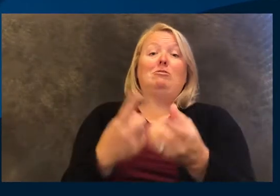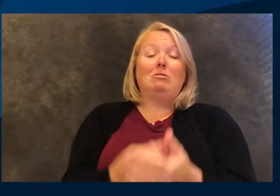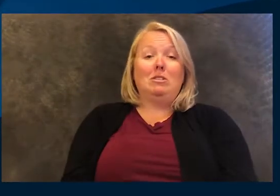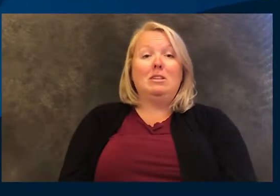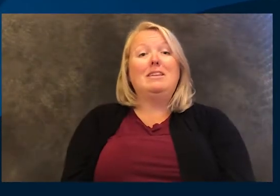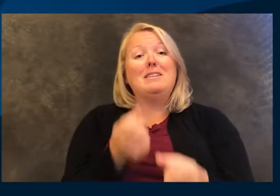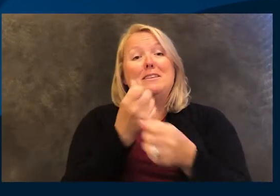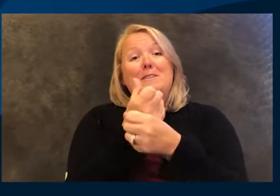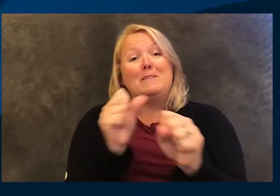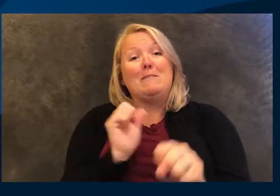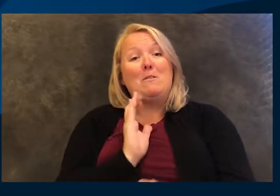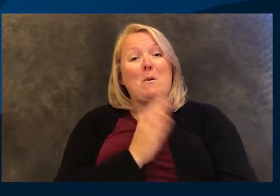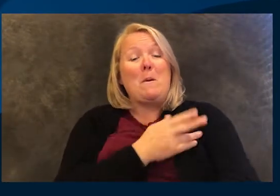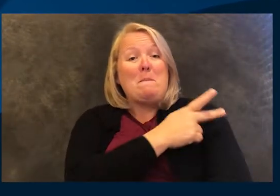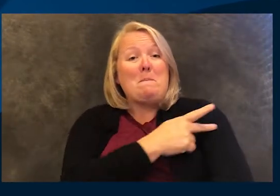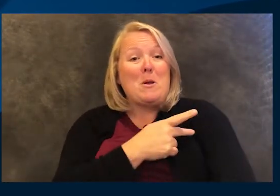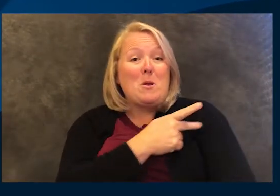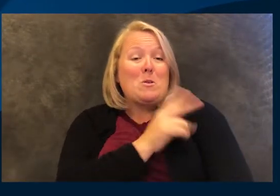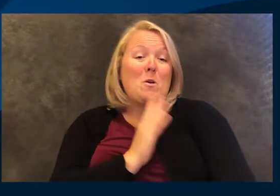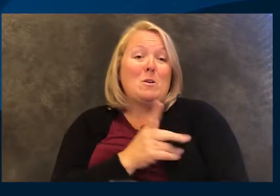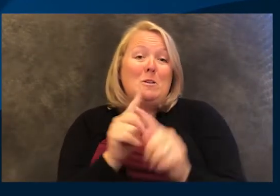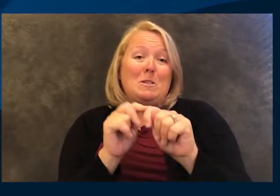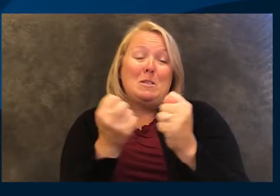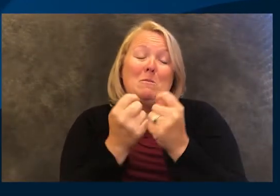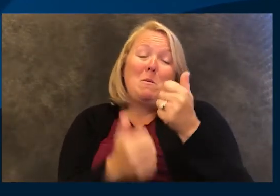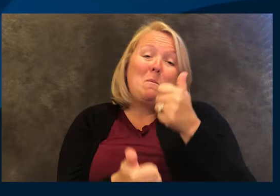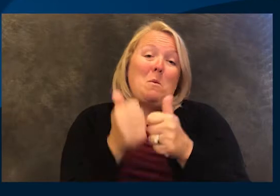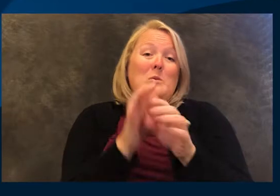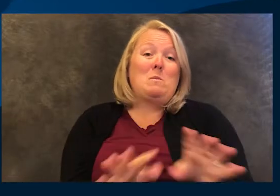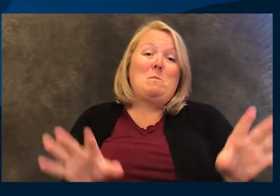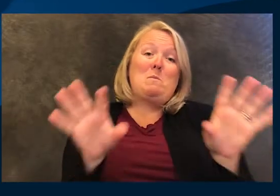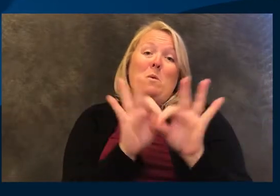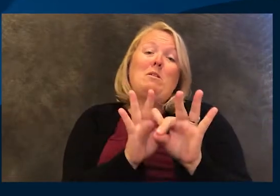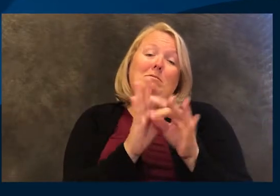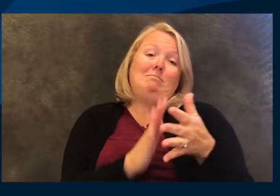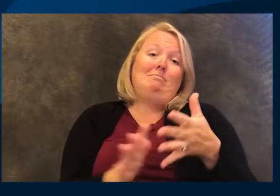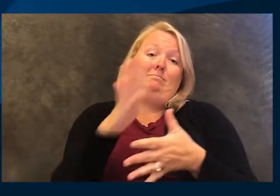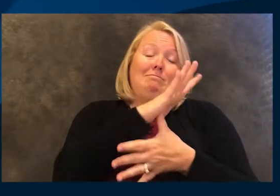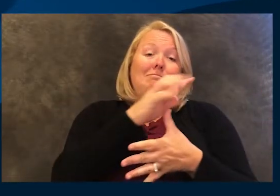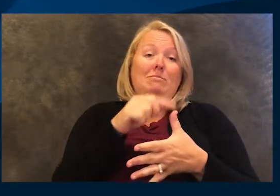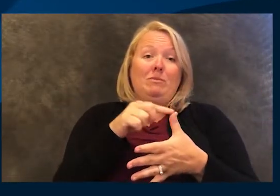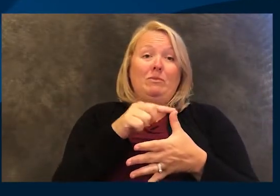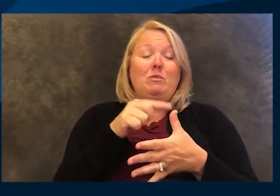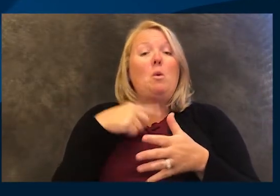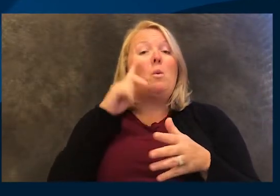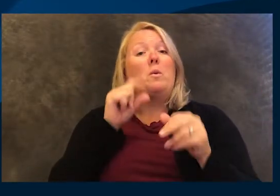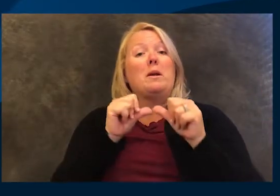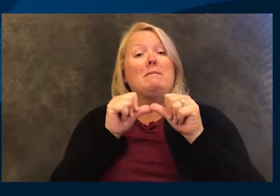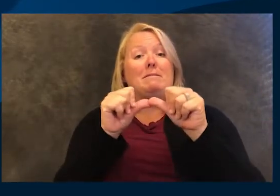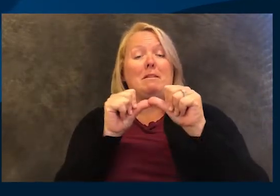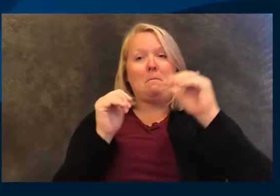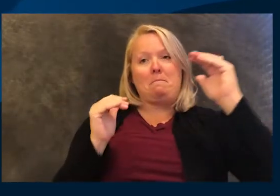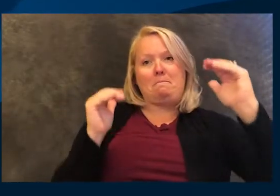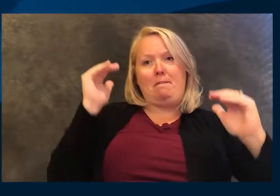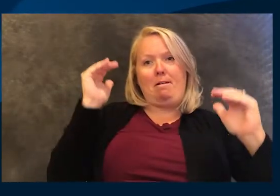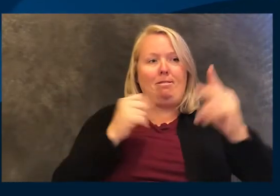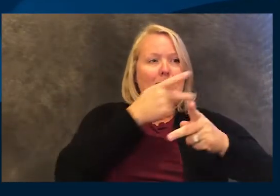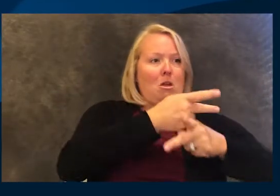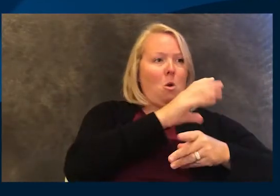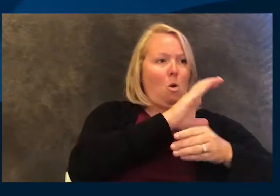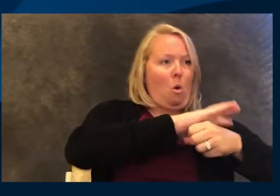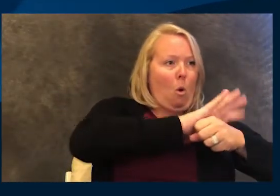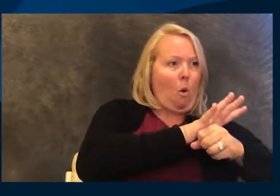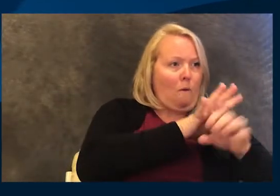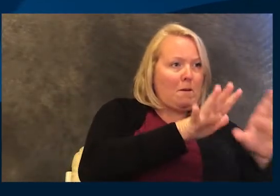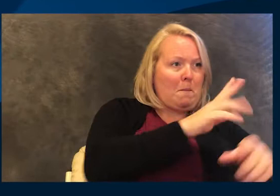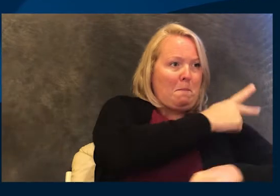The safety of our patients and our team is the most important principle. We will continue to balance care for patients with COVID and